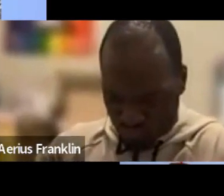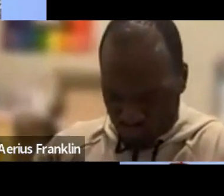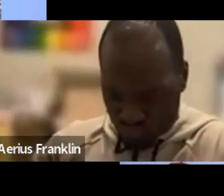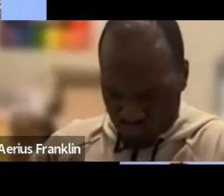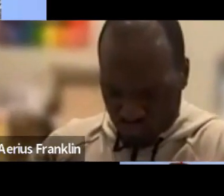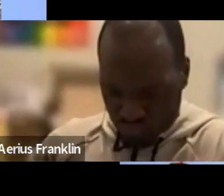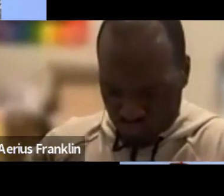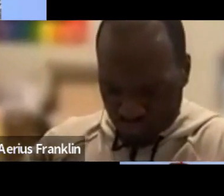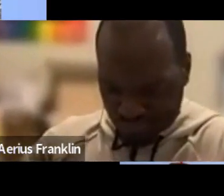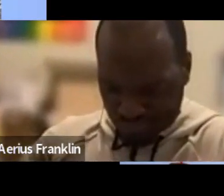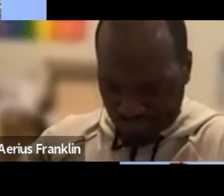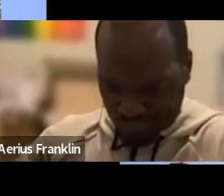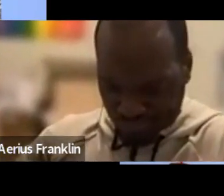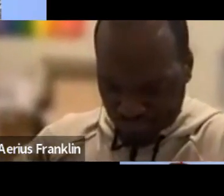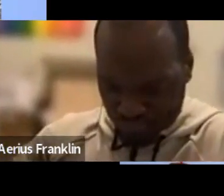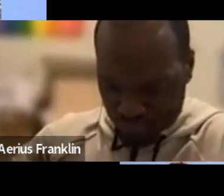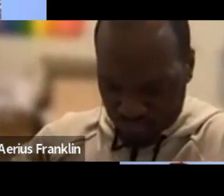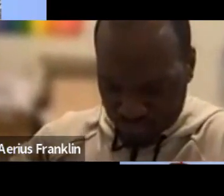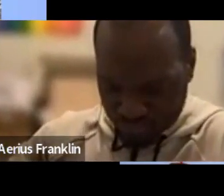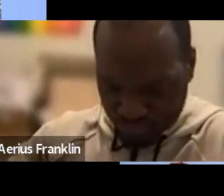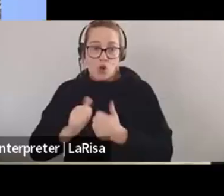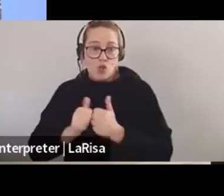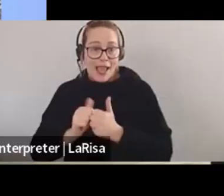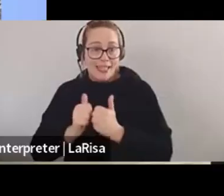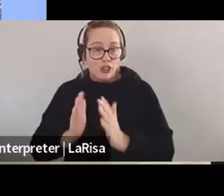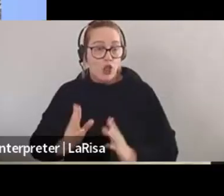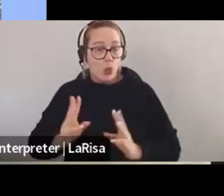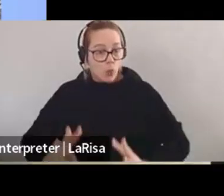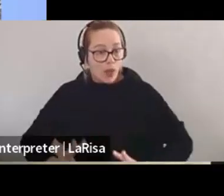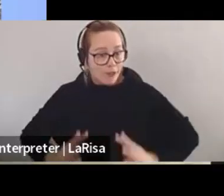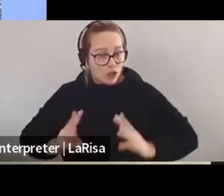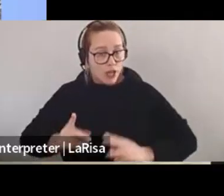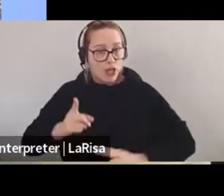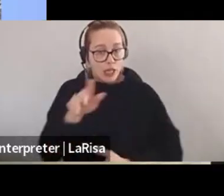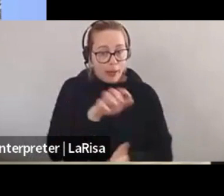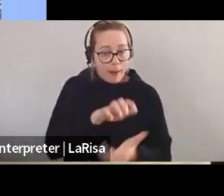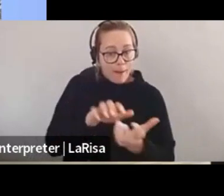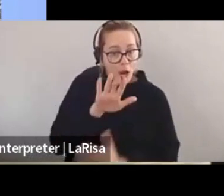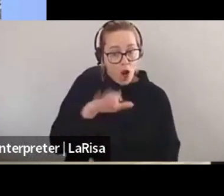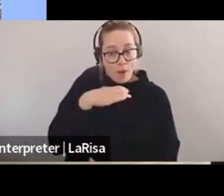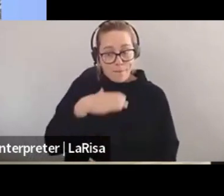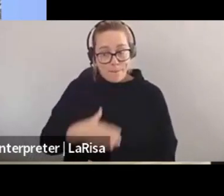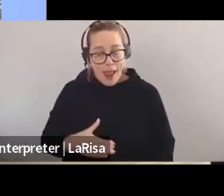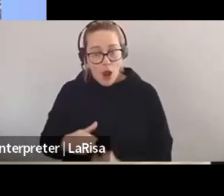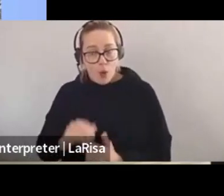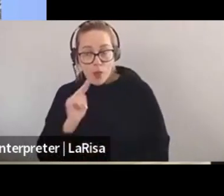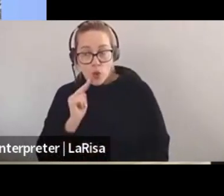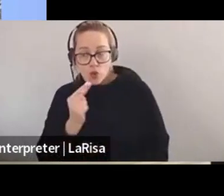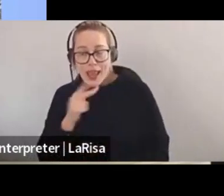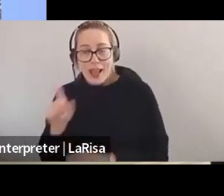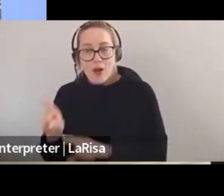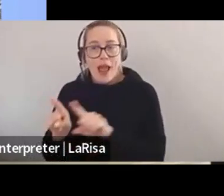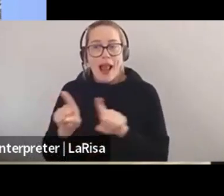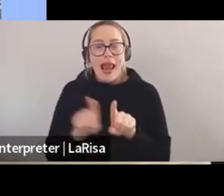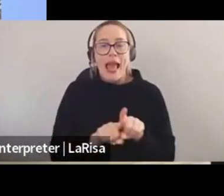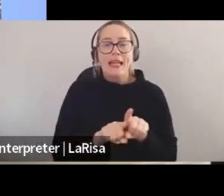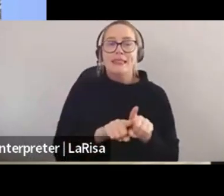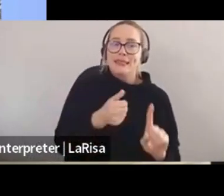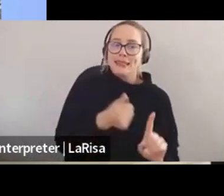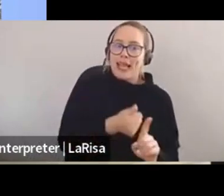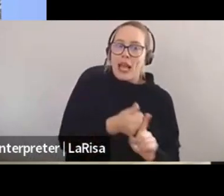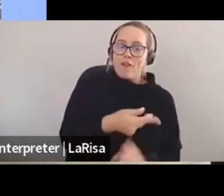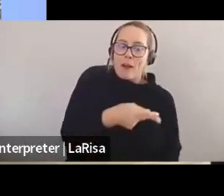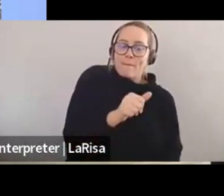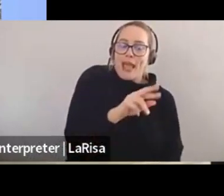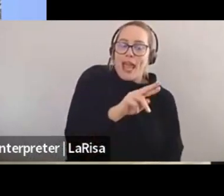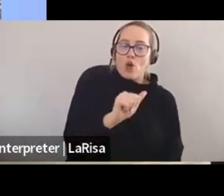Thank you so much, Susannah. Susannah is a 3-time Paralympic wheelchair racer who is also a registered dietitian. So she combines